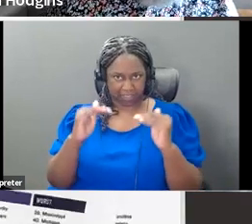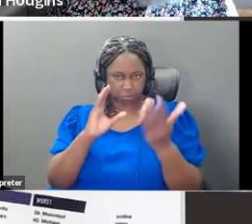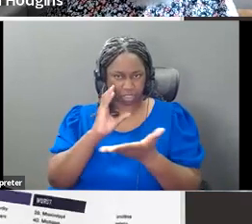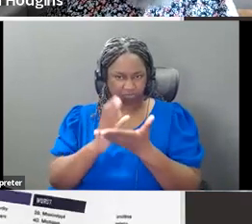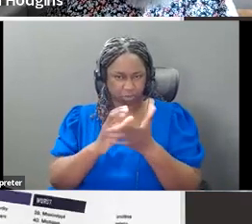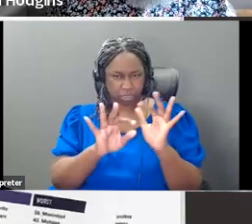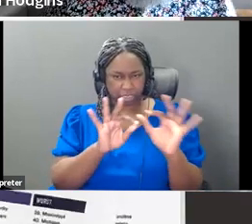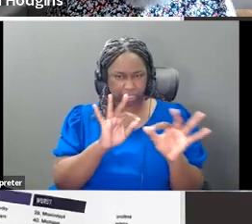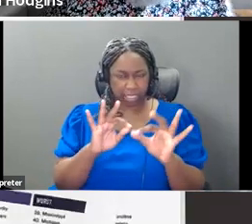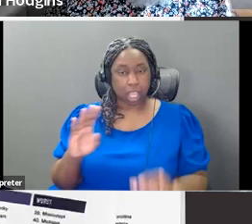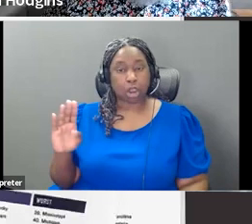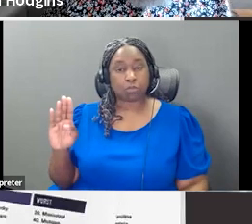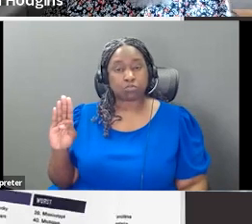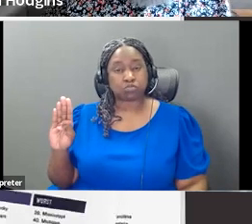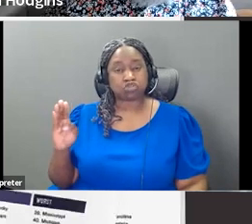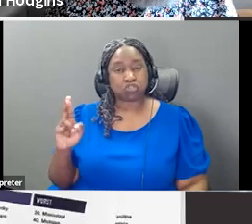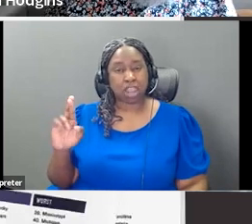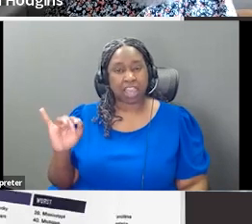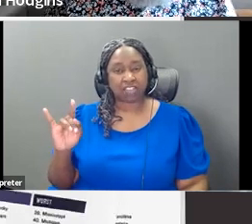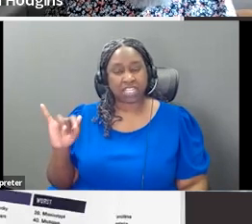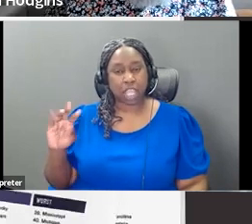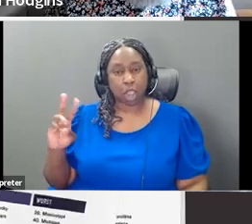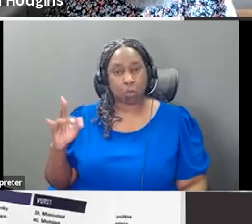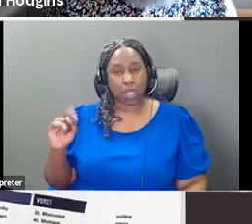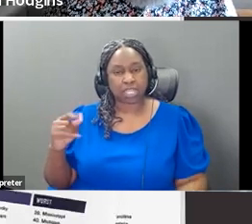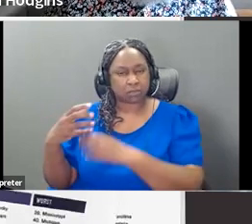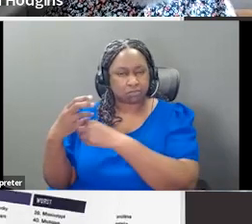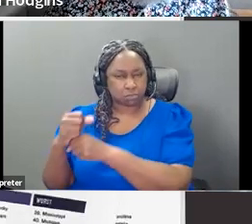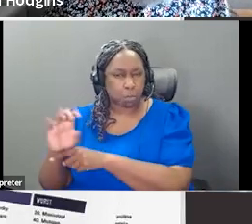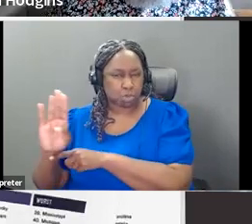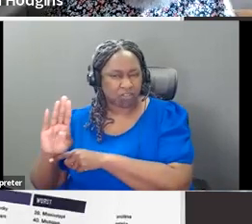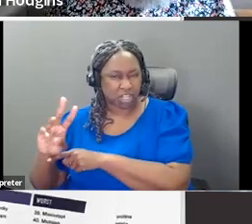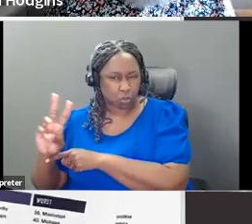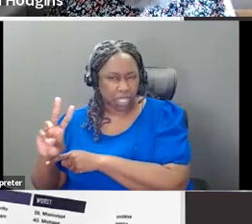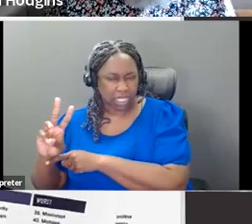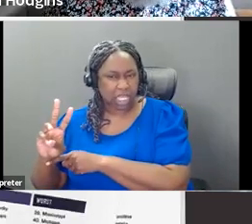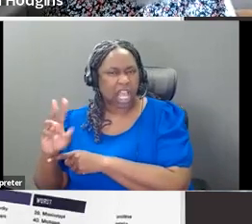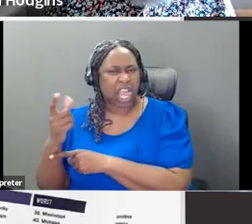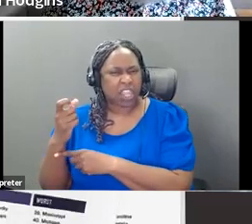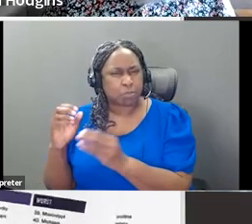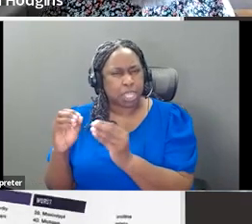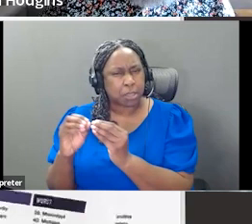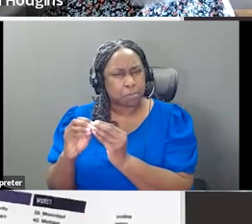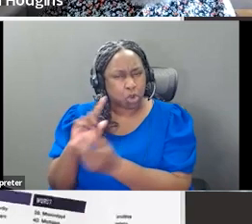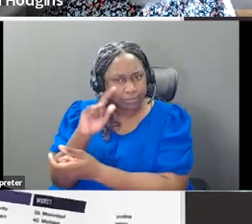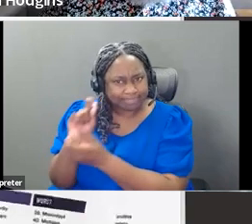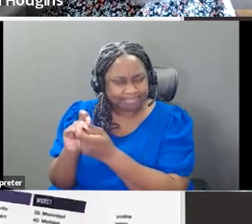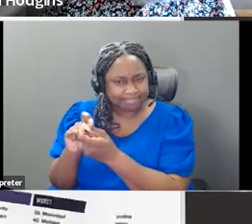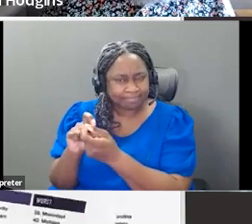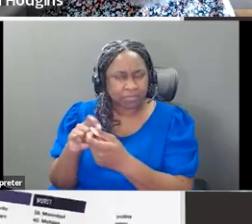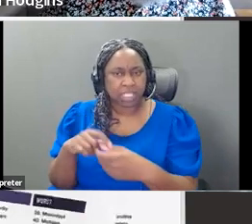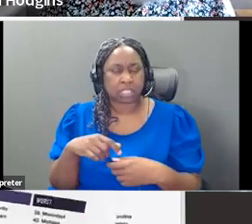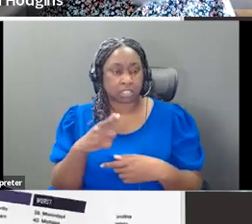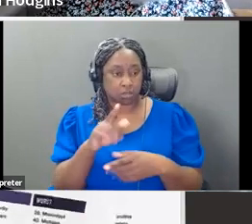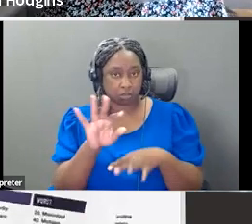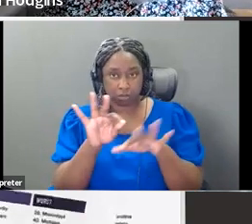and Wit brought a more intentionality and nuance to our work. We went from thinking of just counting photos and